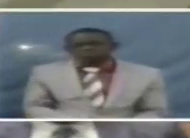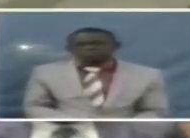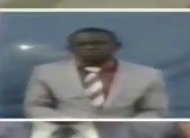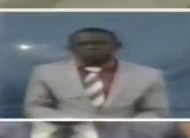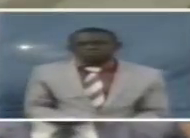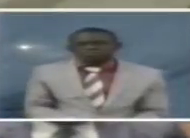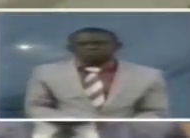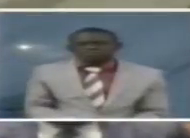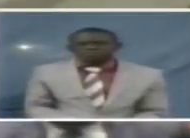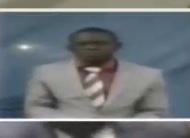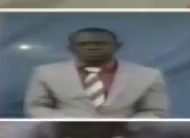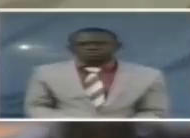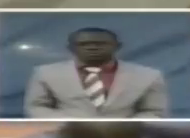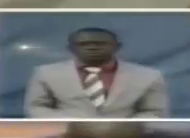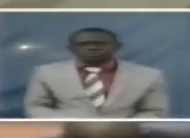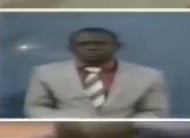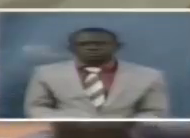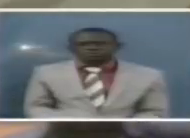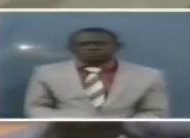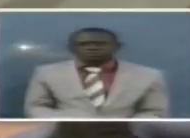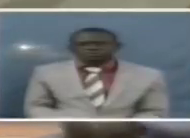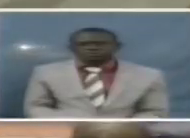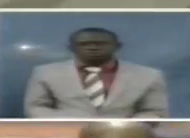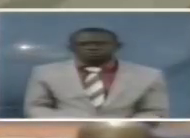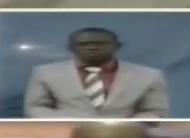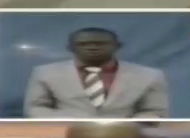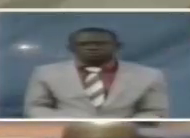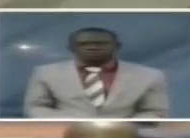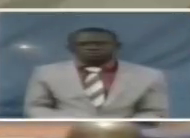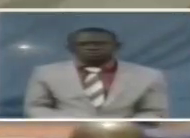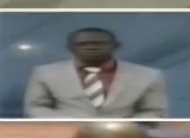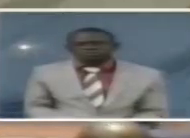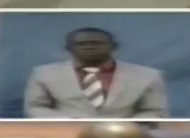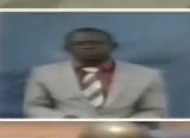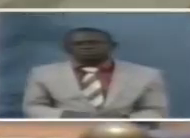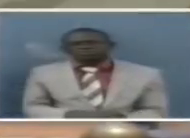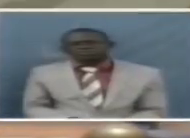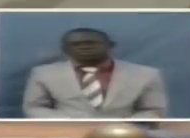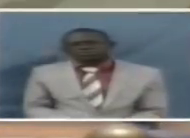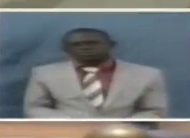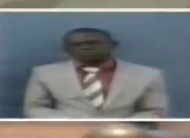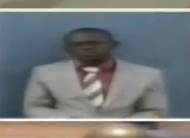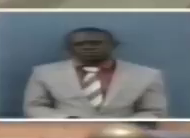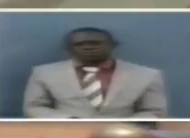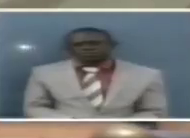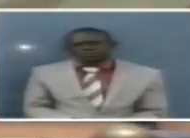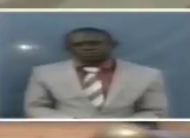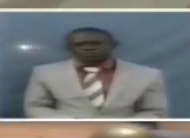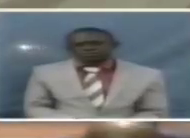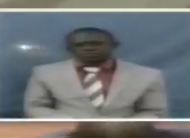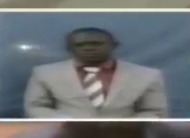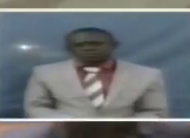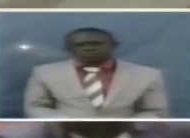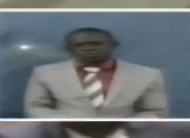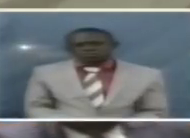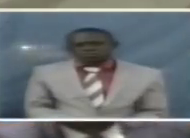it is international practice that related parties are treated the same way under certain rules